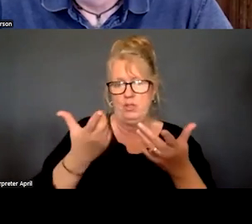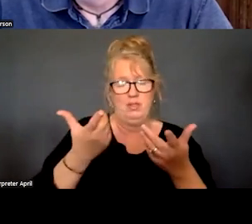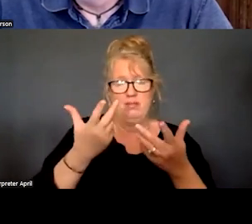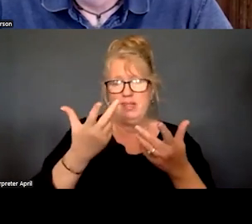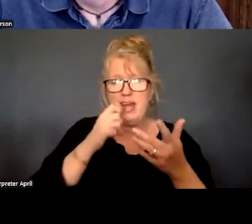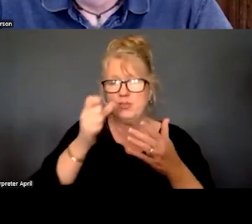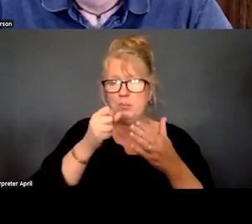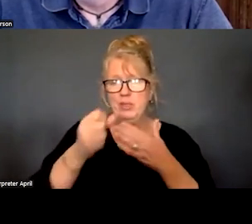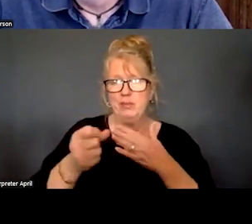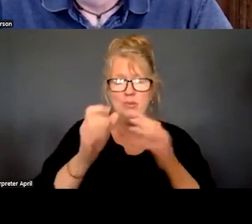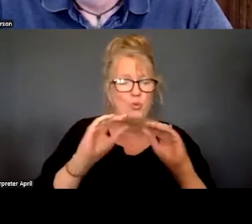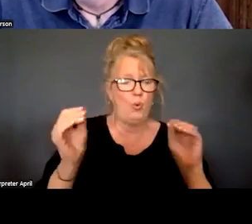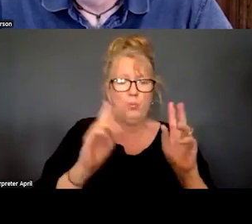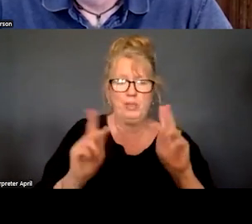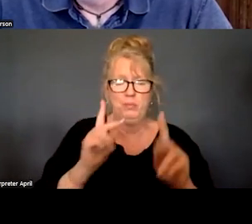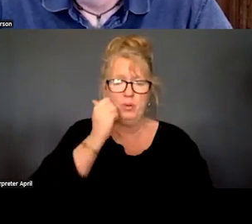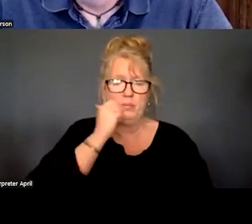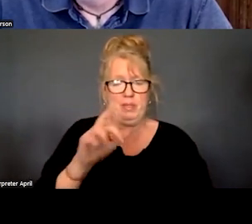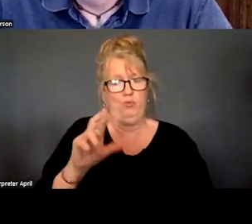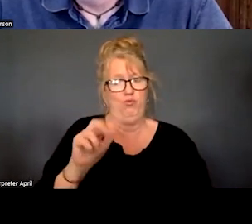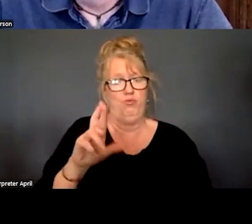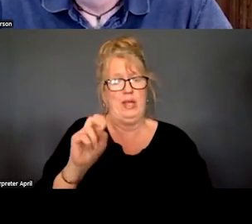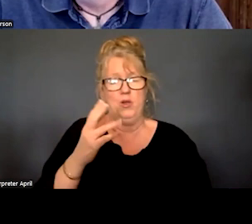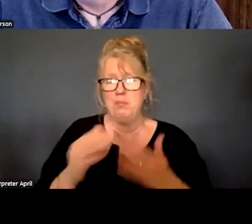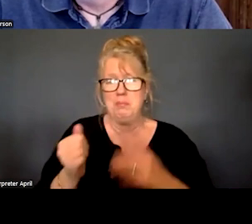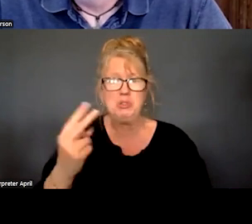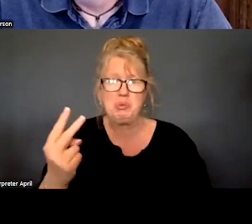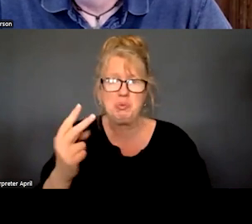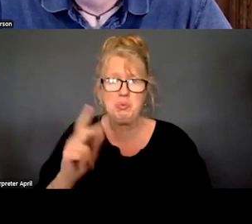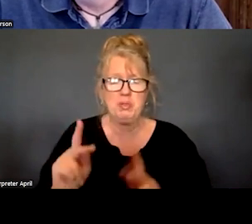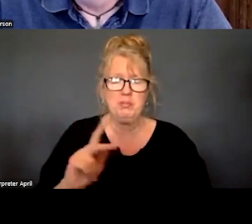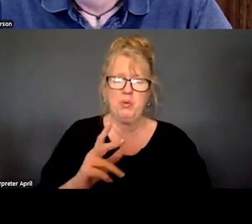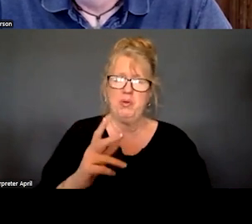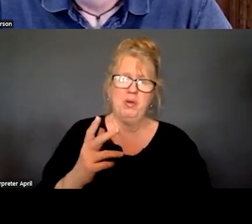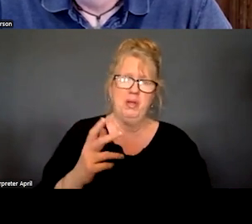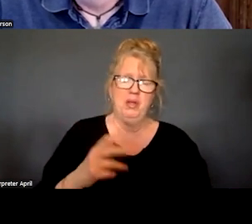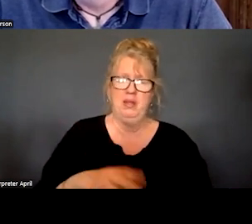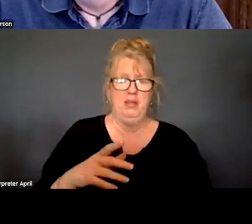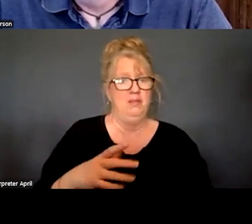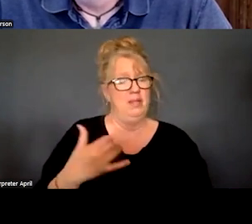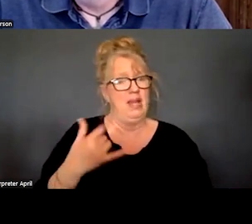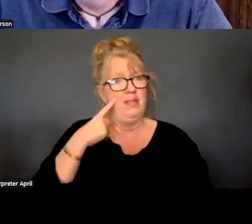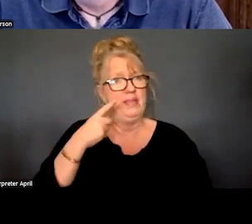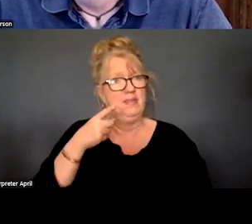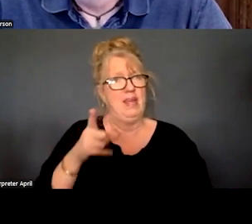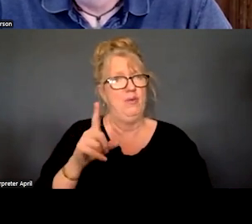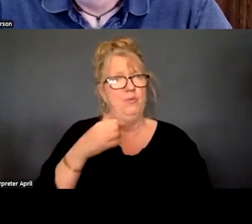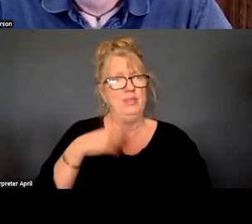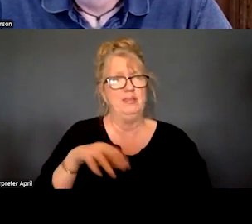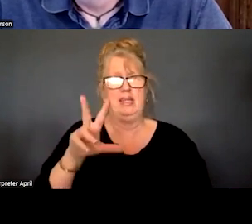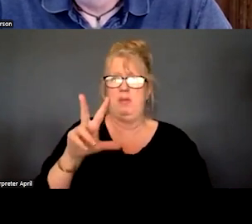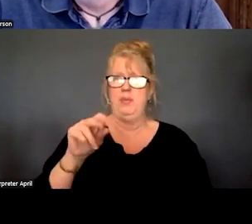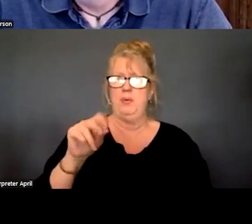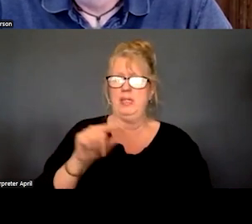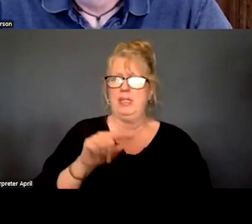people a day, maybe 1. On a rare day, they might admit 2, even though that was I think it was a 30 some odd bed